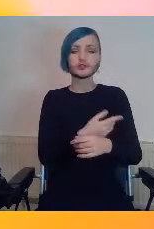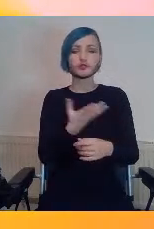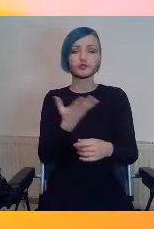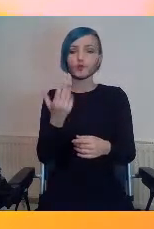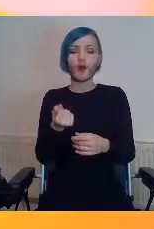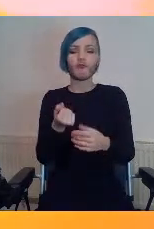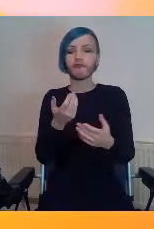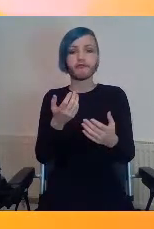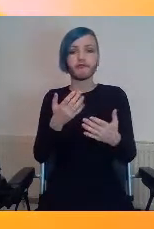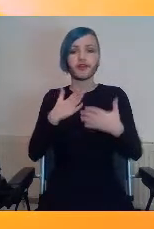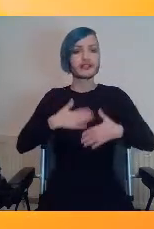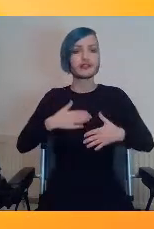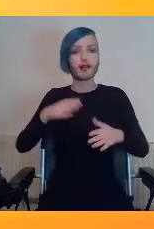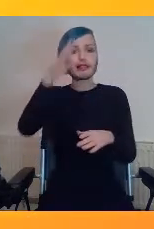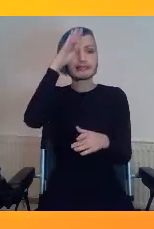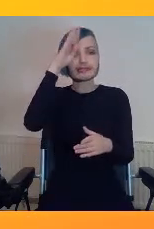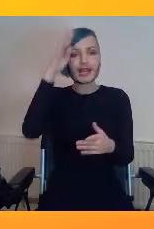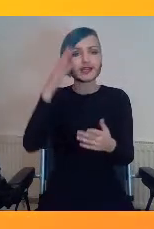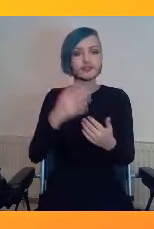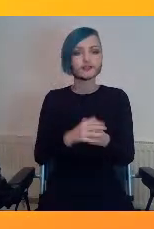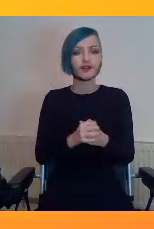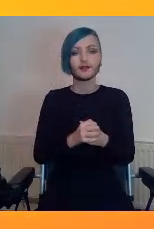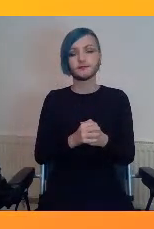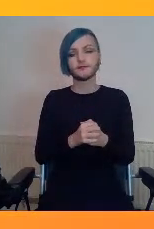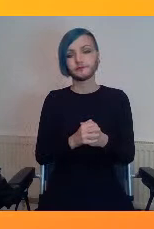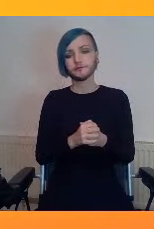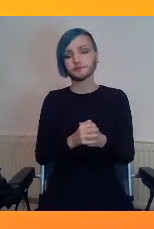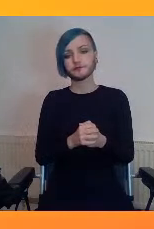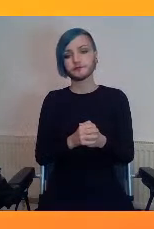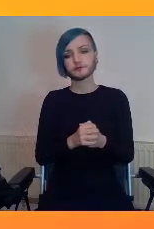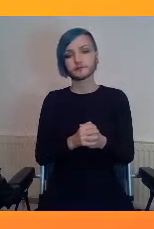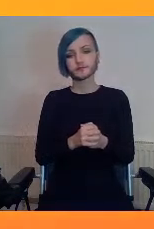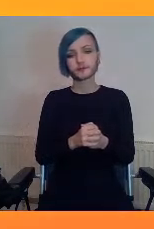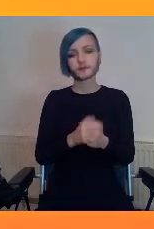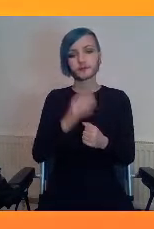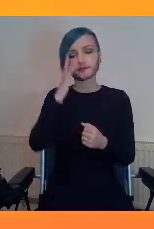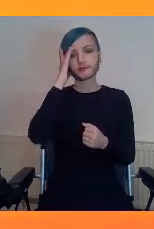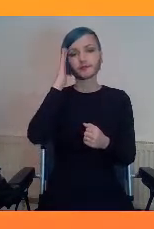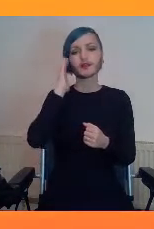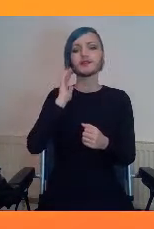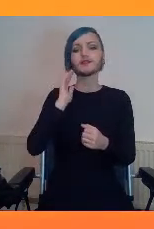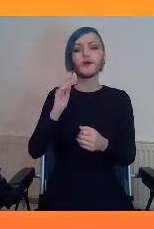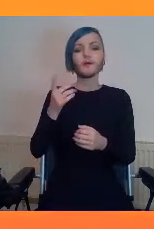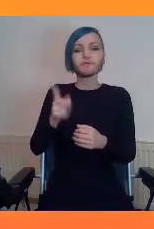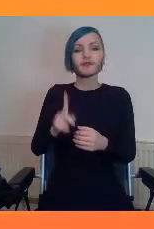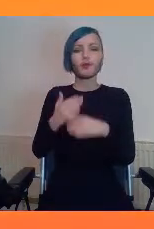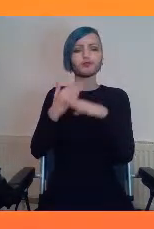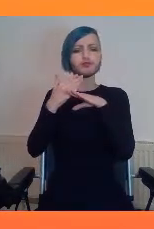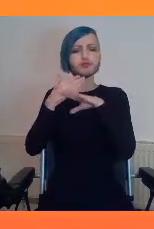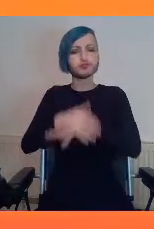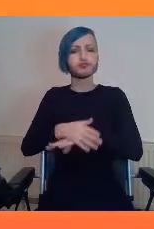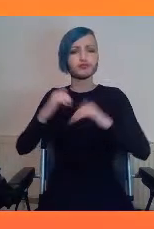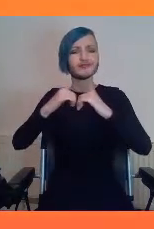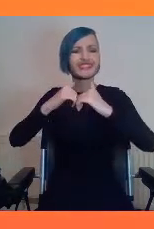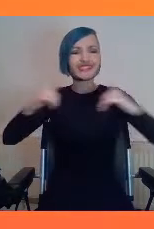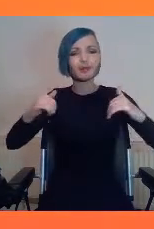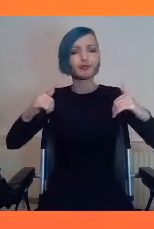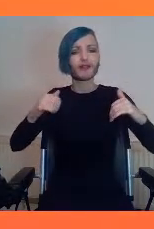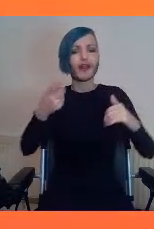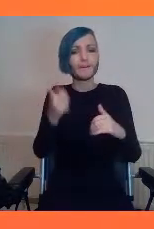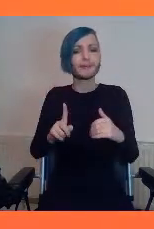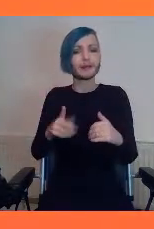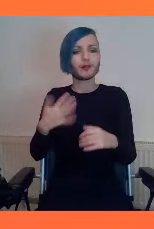halves. Somebody was working very carefully for this, to split Polish people so much, and